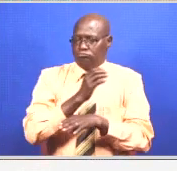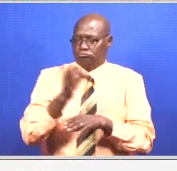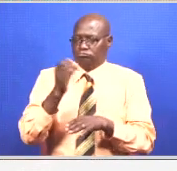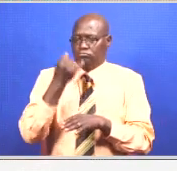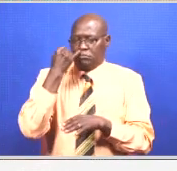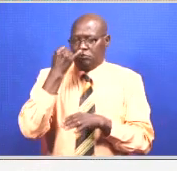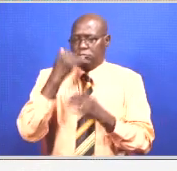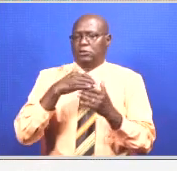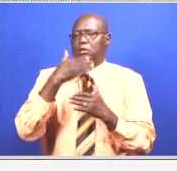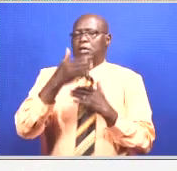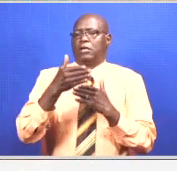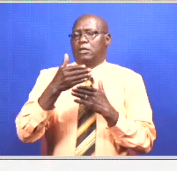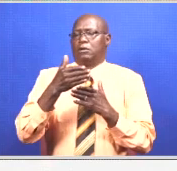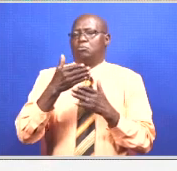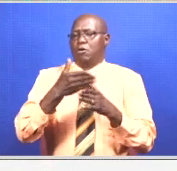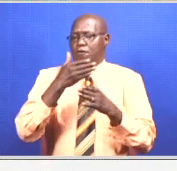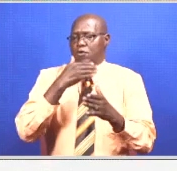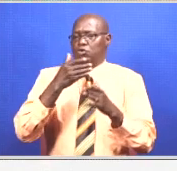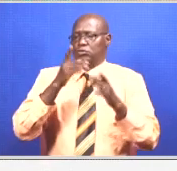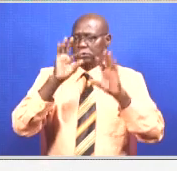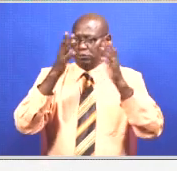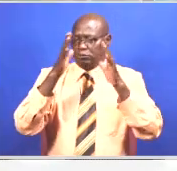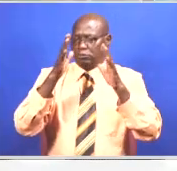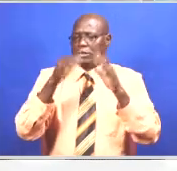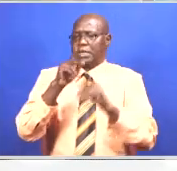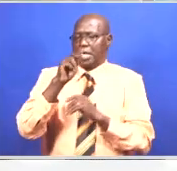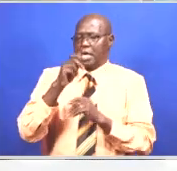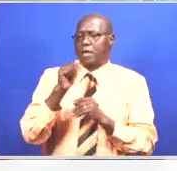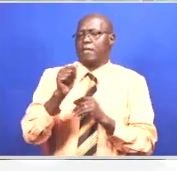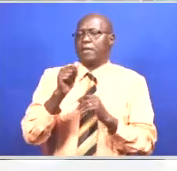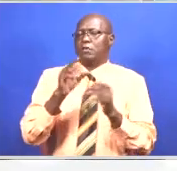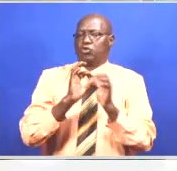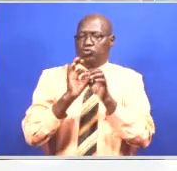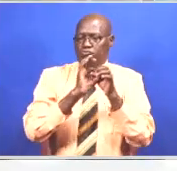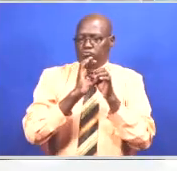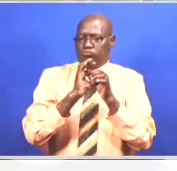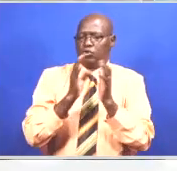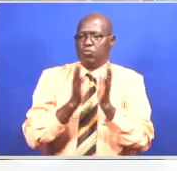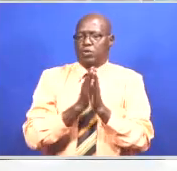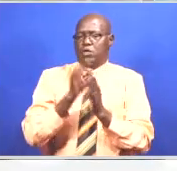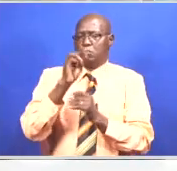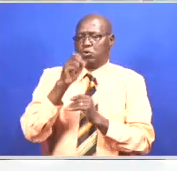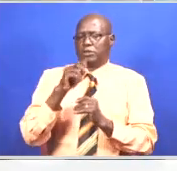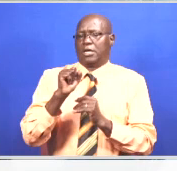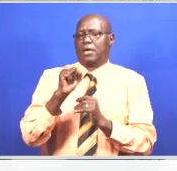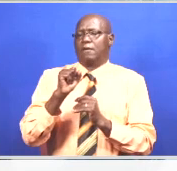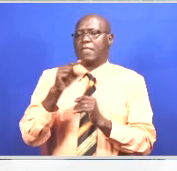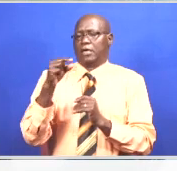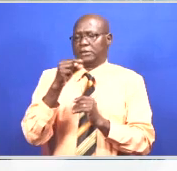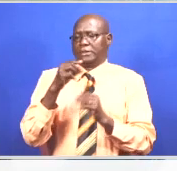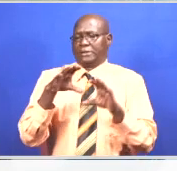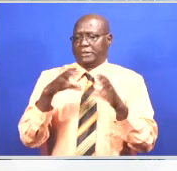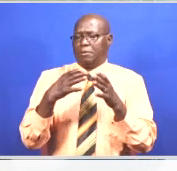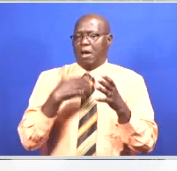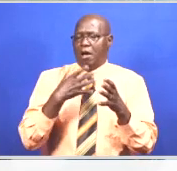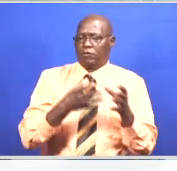ahead of the festive season, the Kenya Revenue Authority, KRA, in collaboration with the multi-agency team, has intercepted